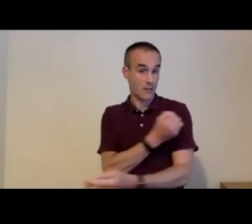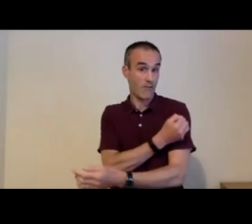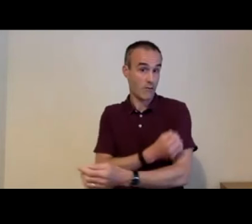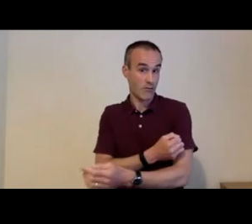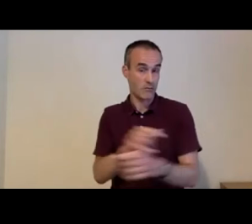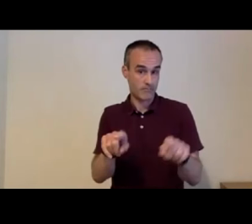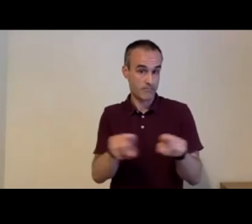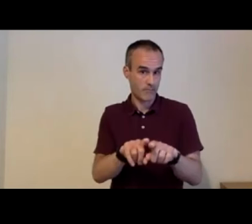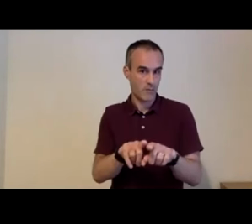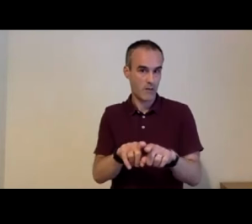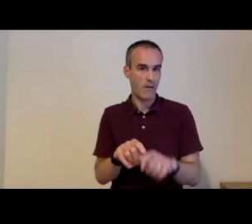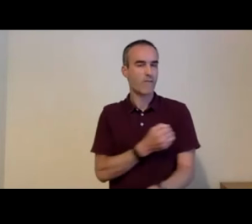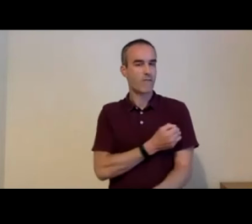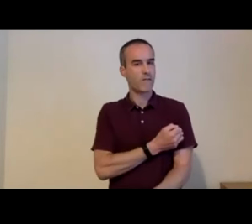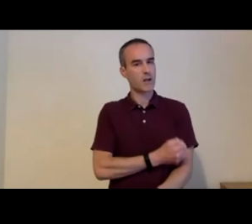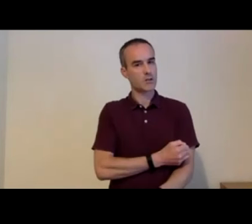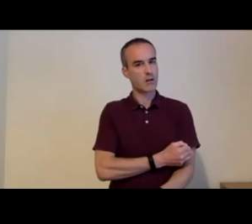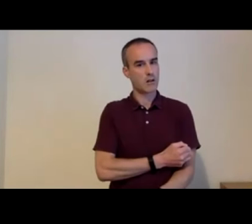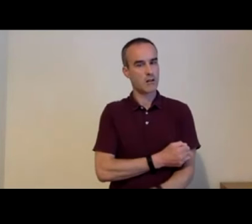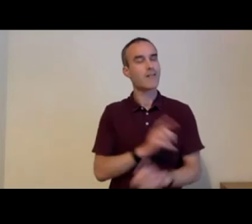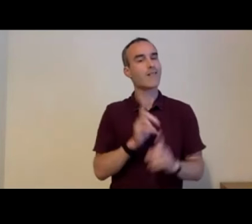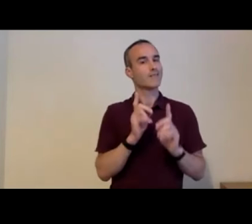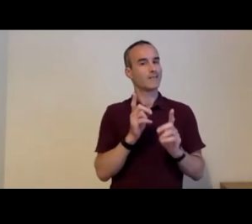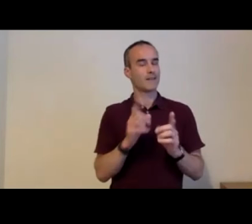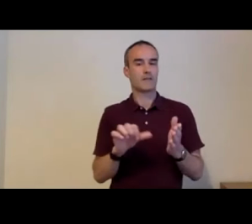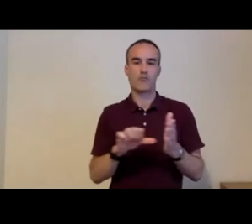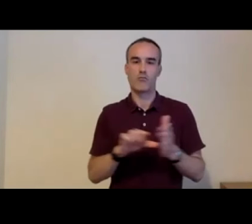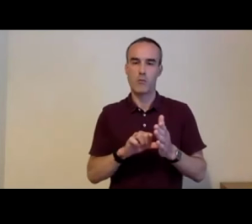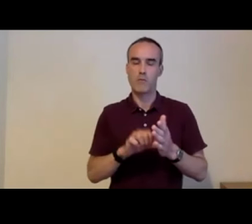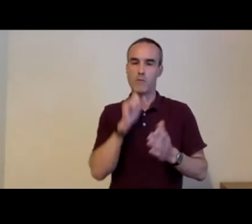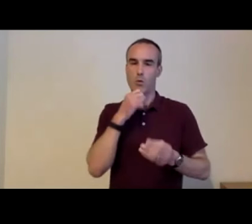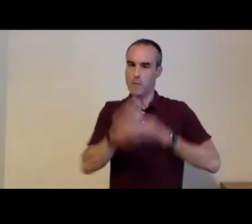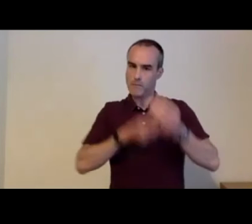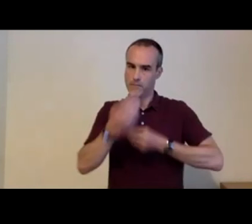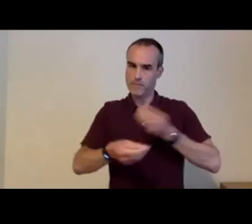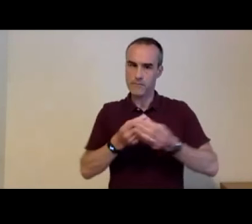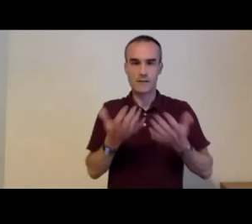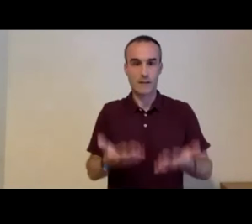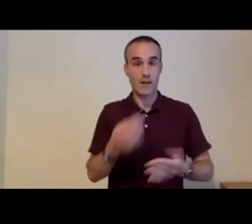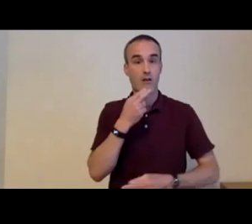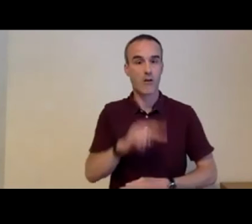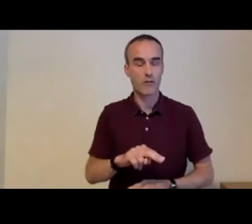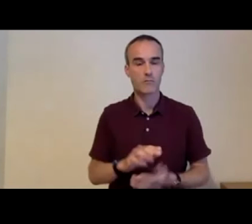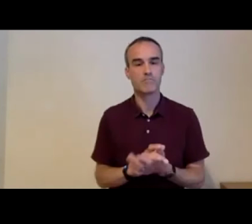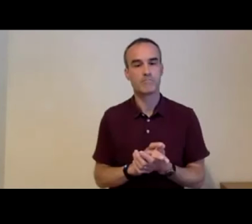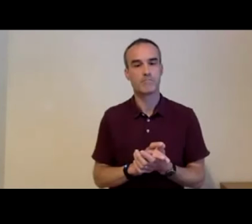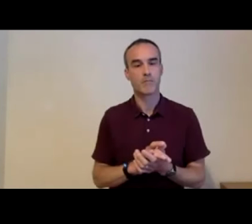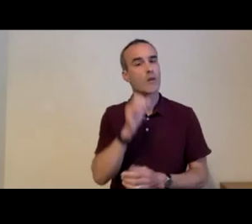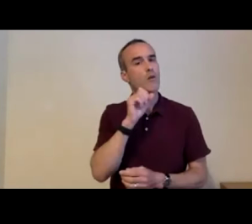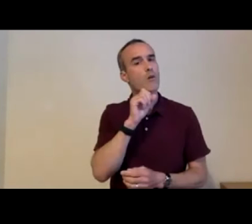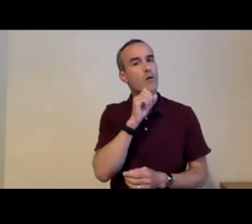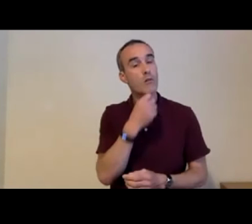a fragility, and that's the issue that we're talking about this afternoon. Let's just have a little look at